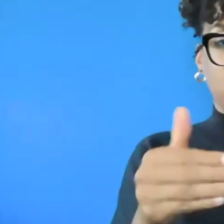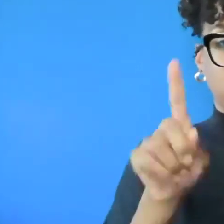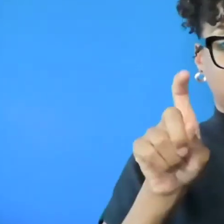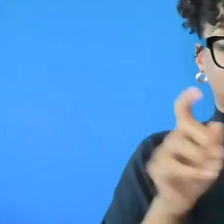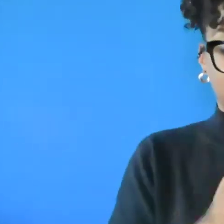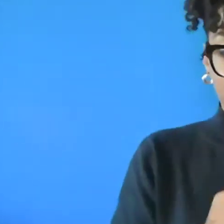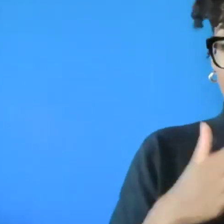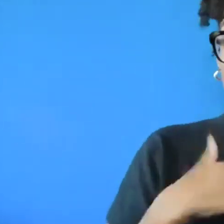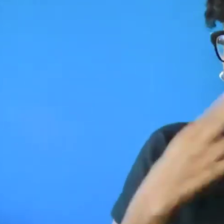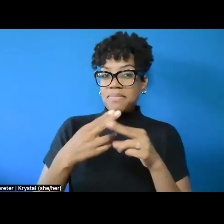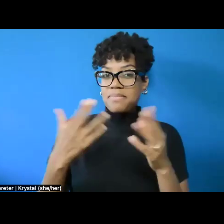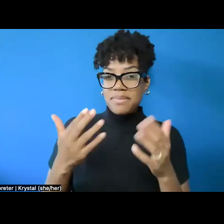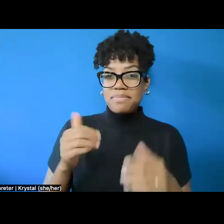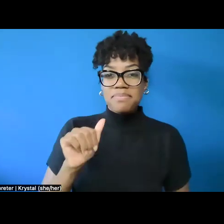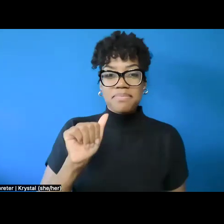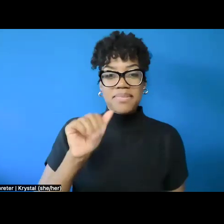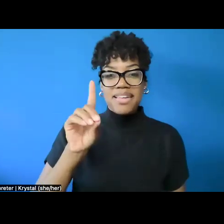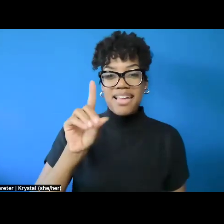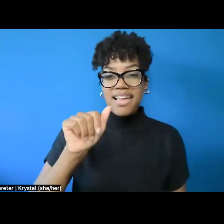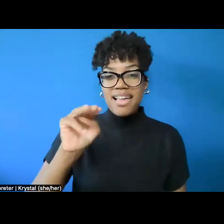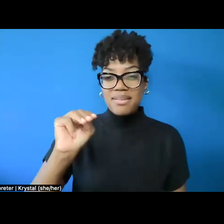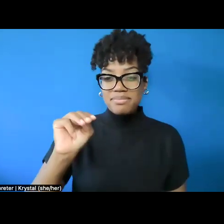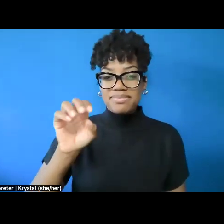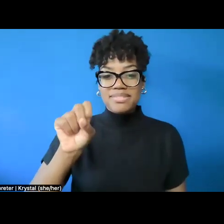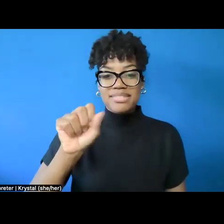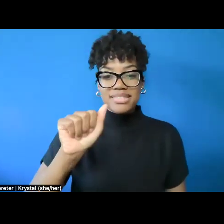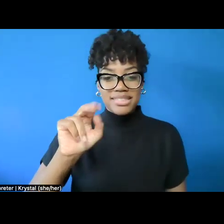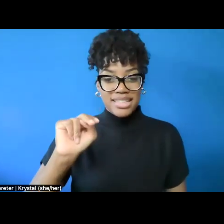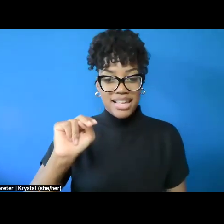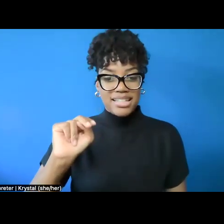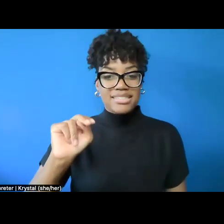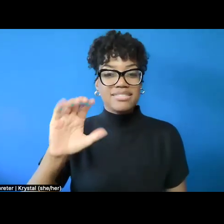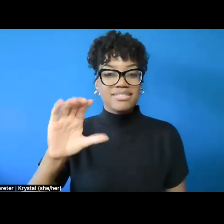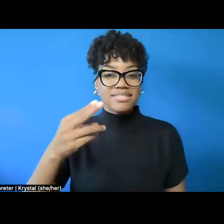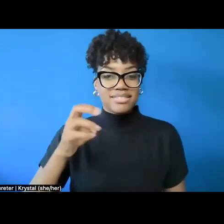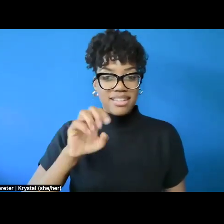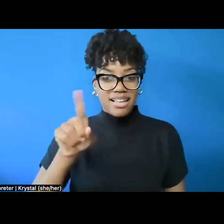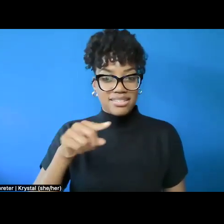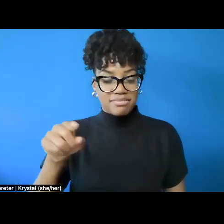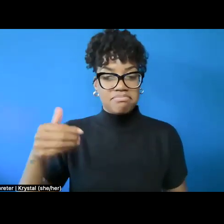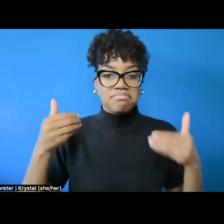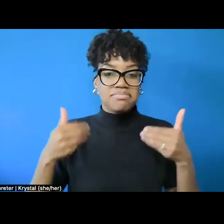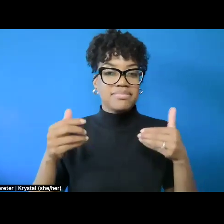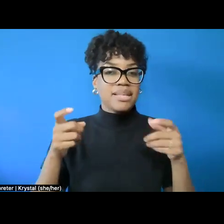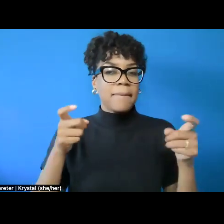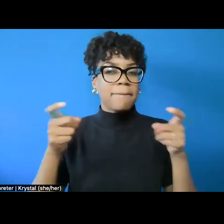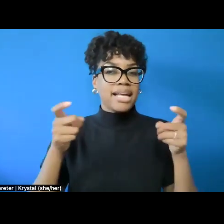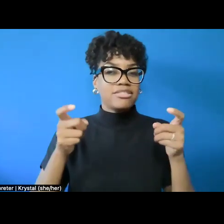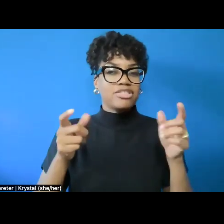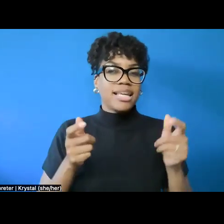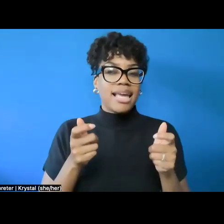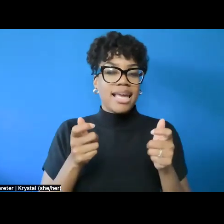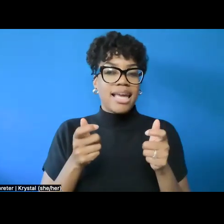Adam Sanchez. I am the managing editor of Rethinking Schools. And we have put together